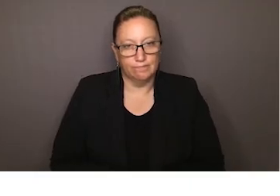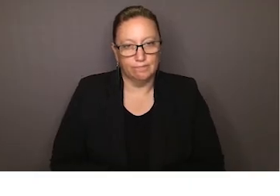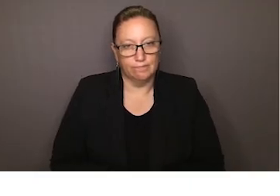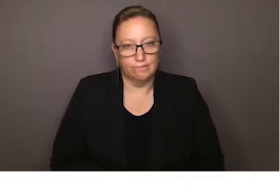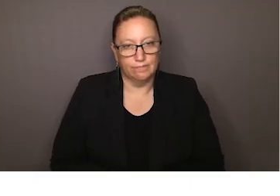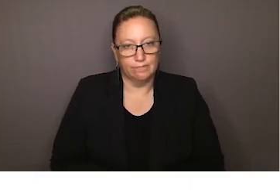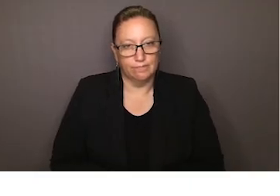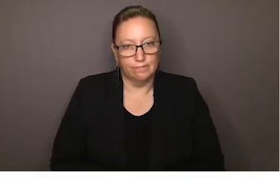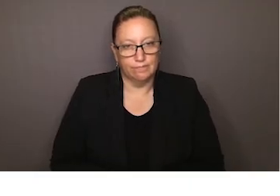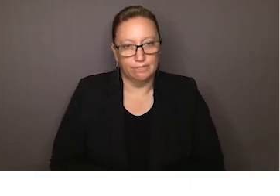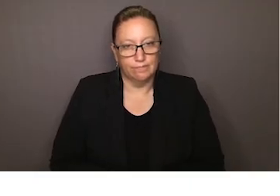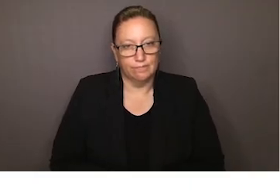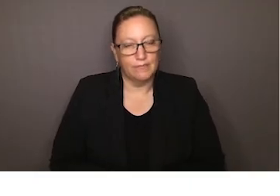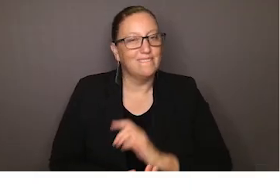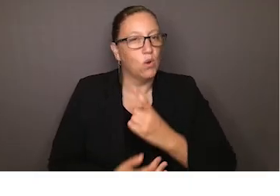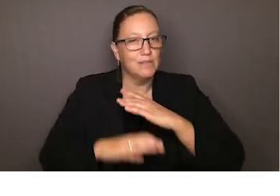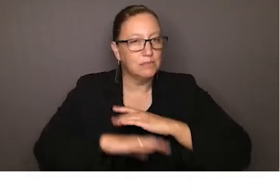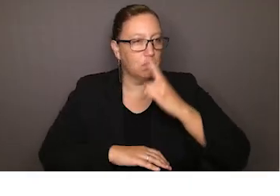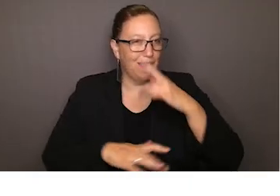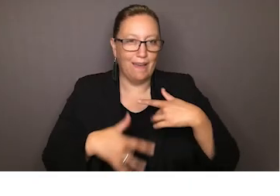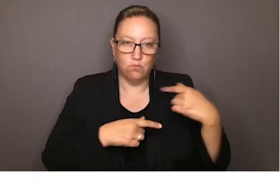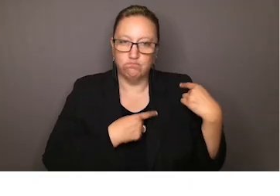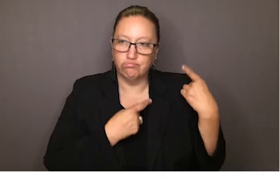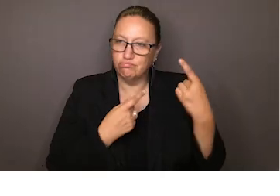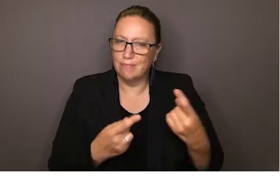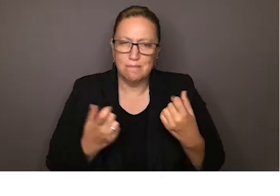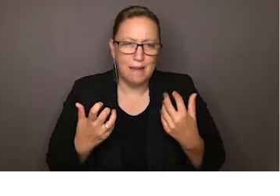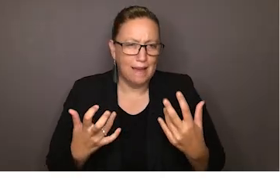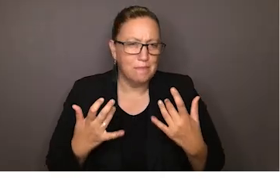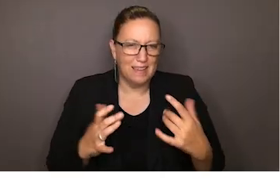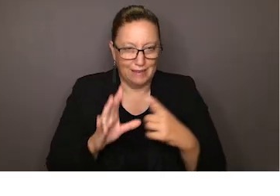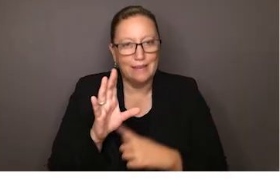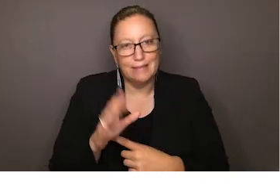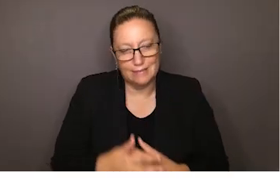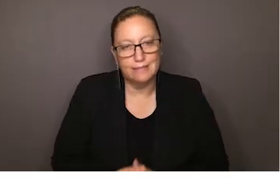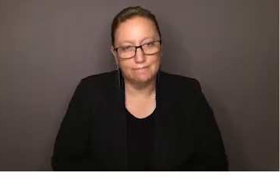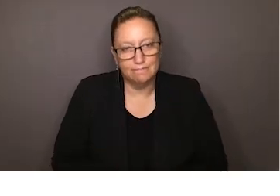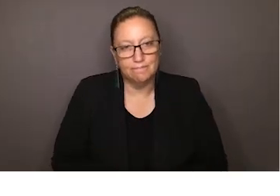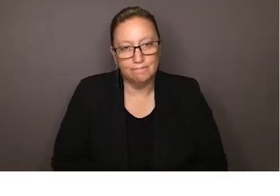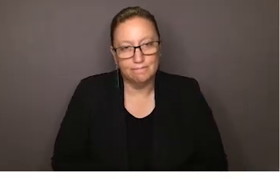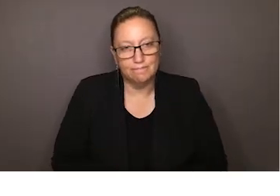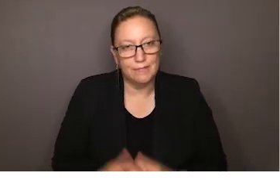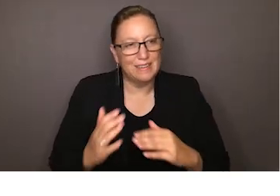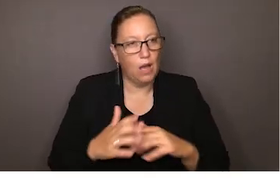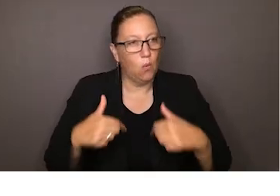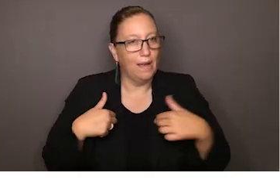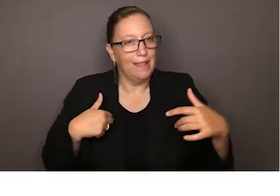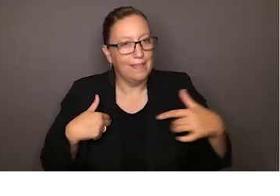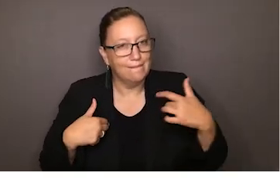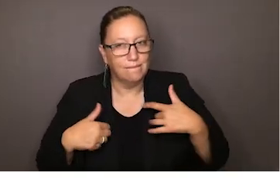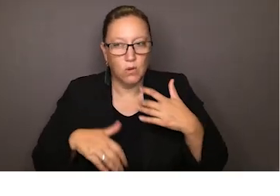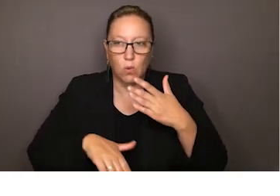First Nations people have lived on this land for many years. Now we live, work,